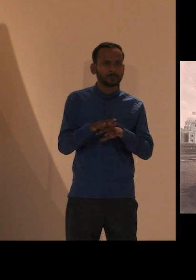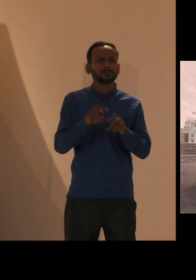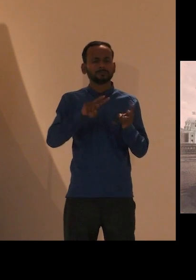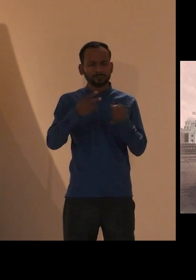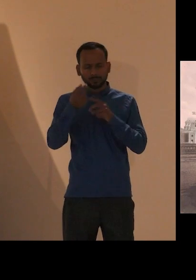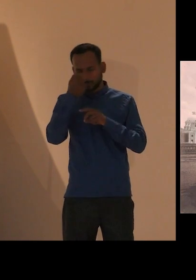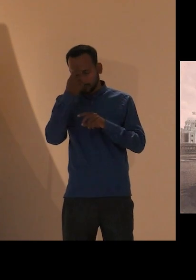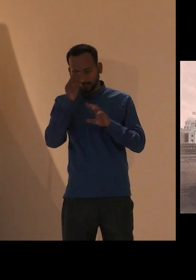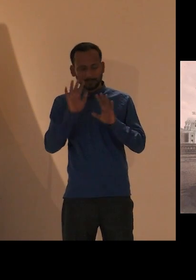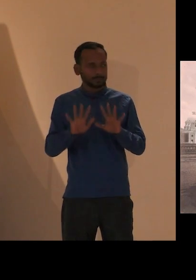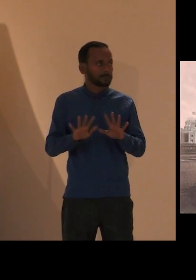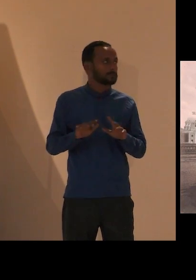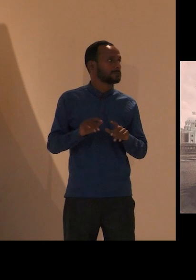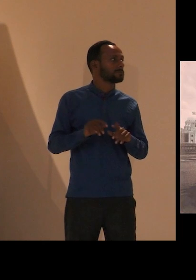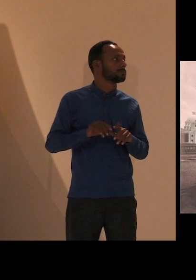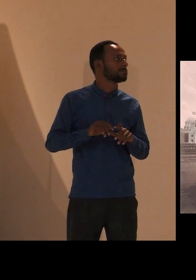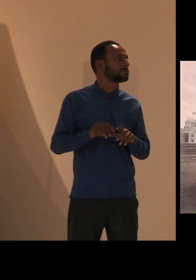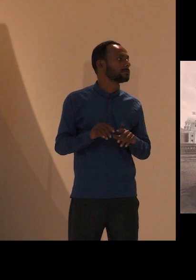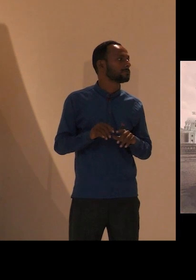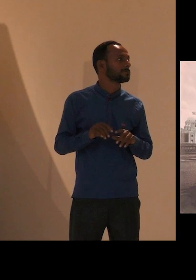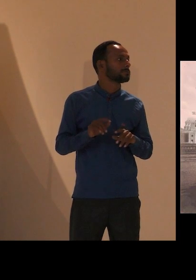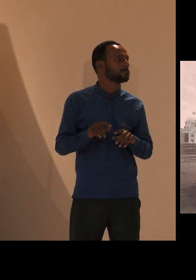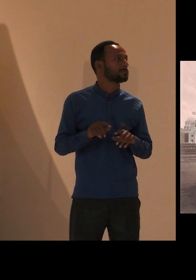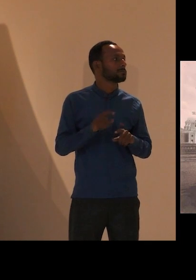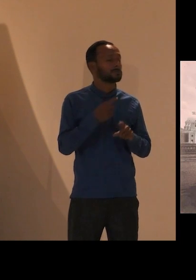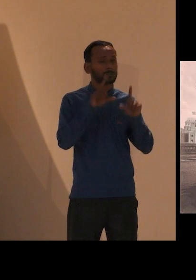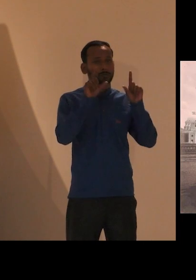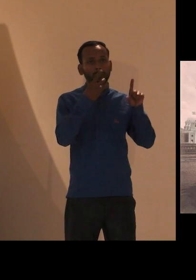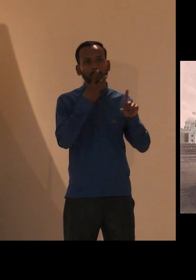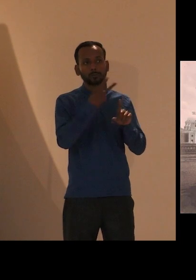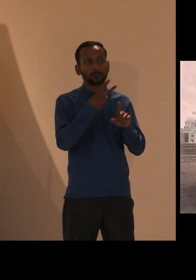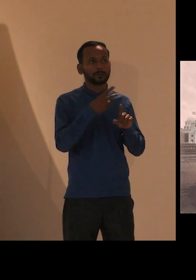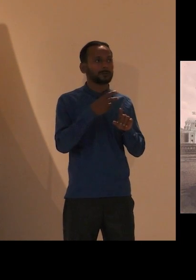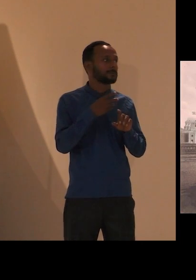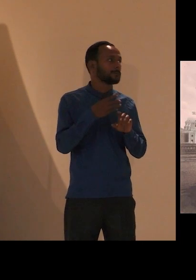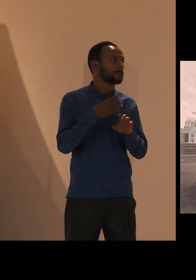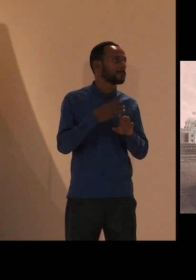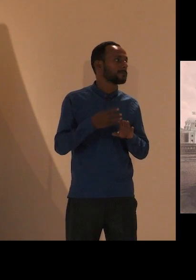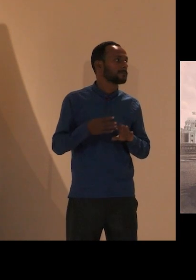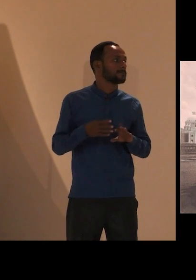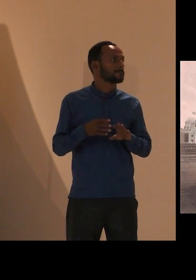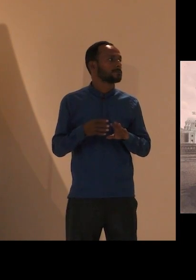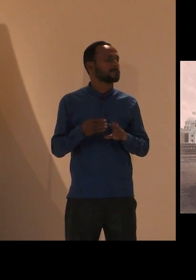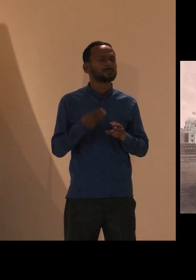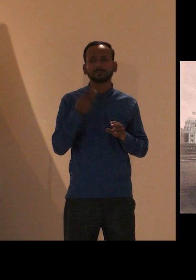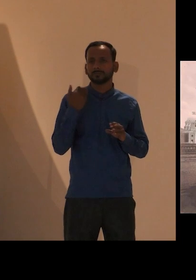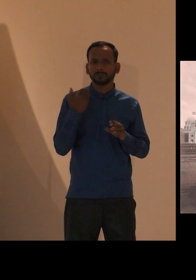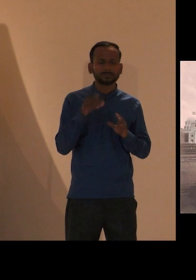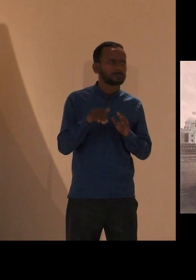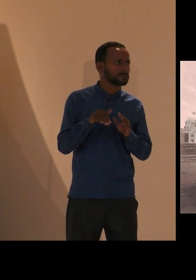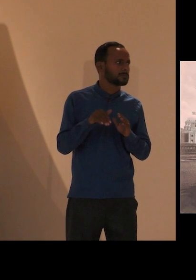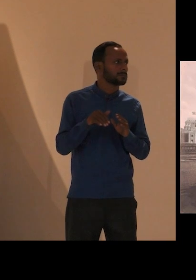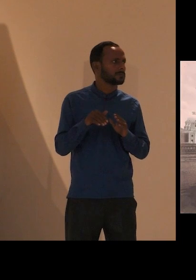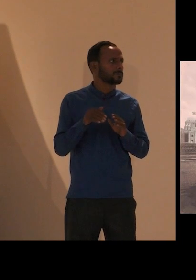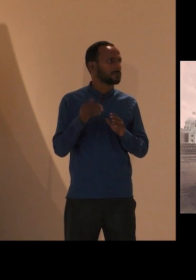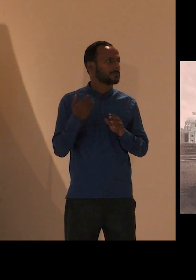So this is, on the left, there is this photograph of the Victoria Memorial Hall, just,